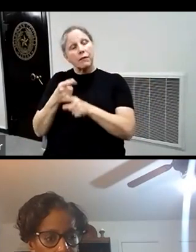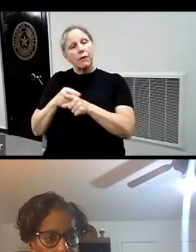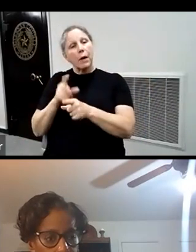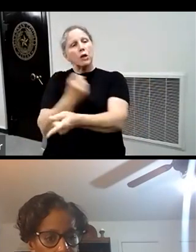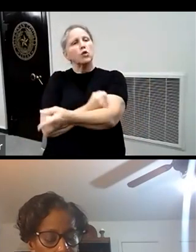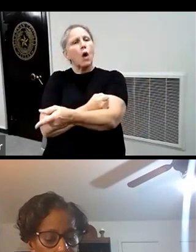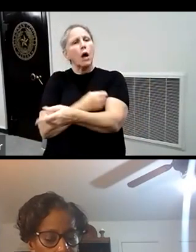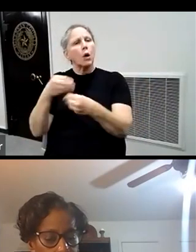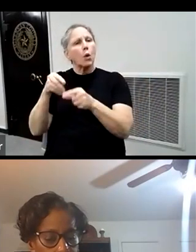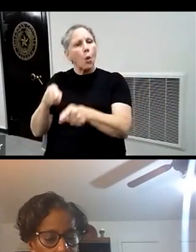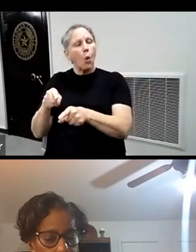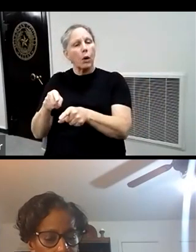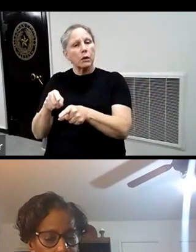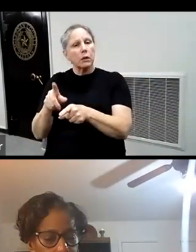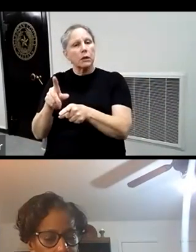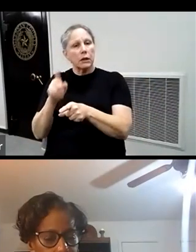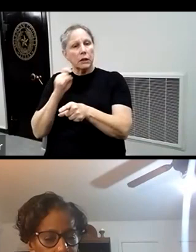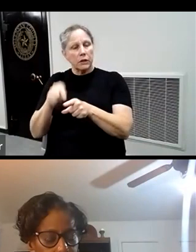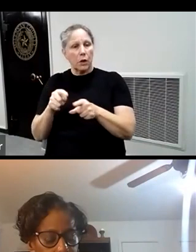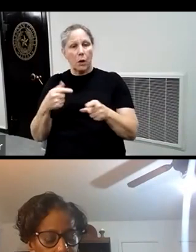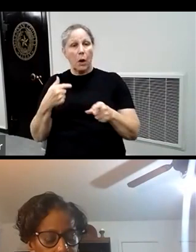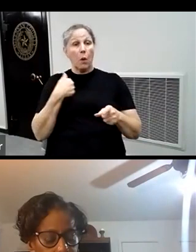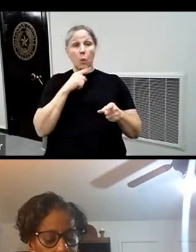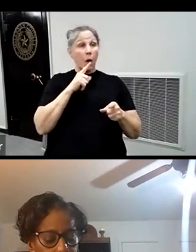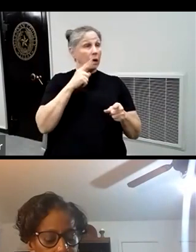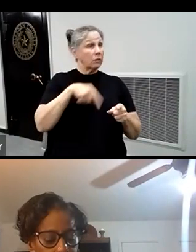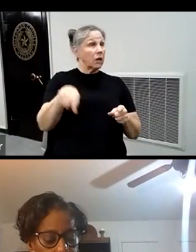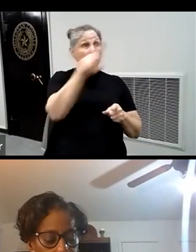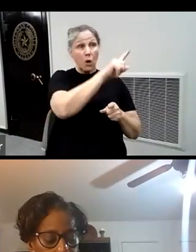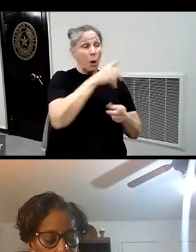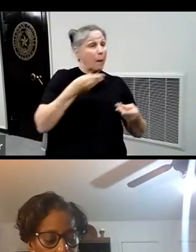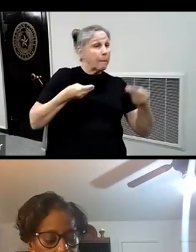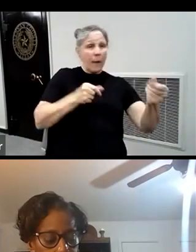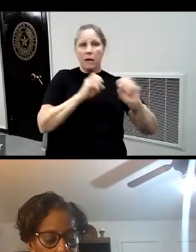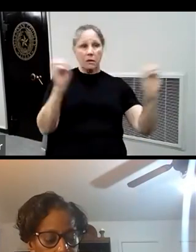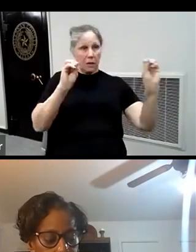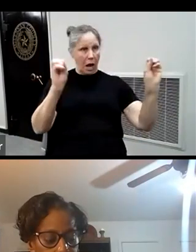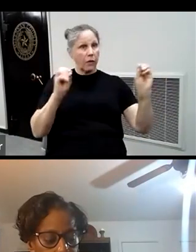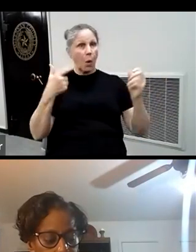court team. So there would be no requirement from the county.